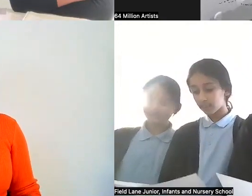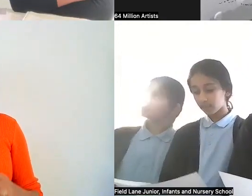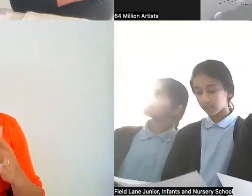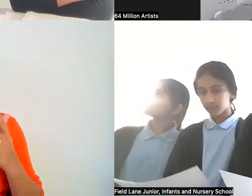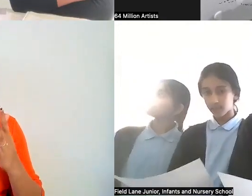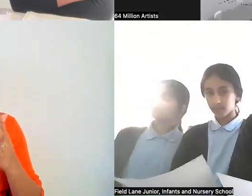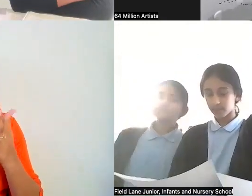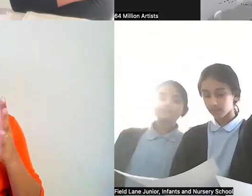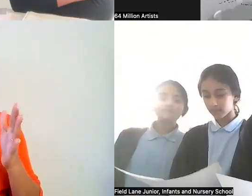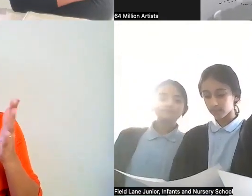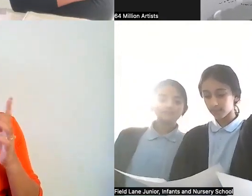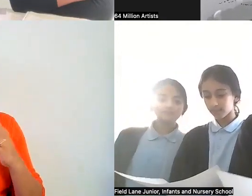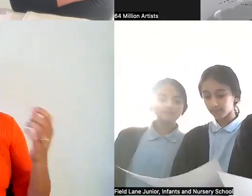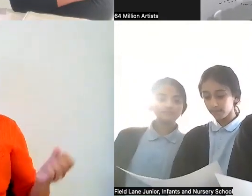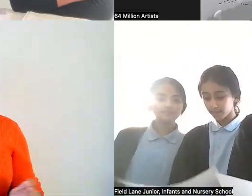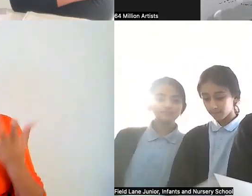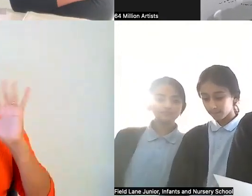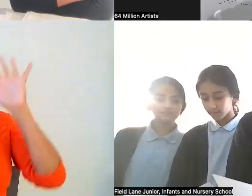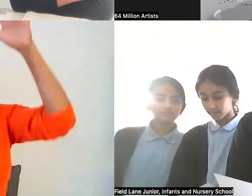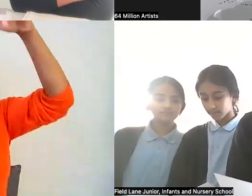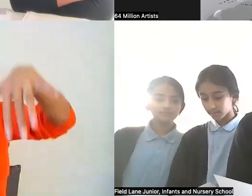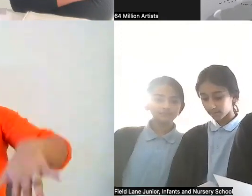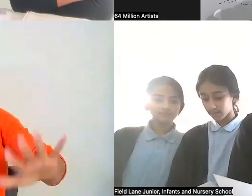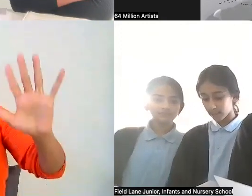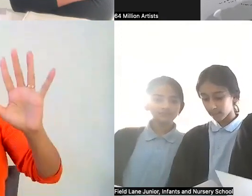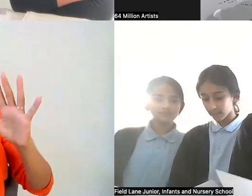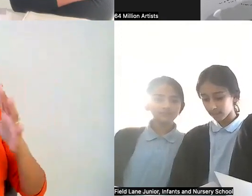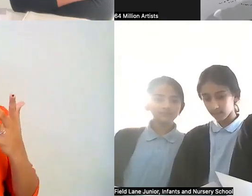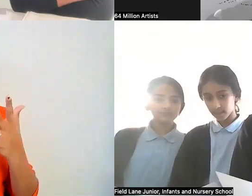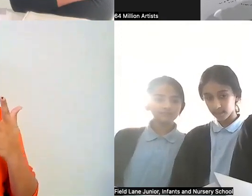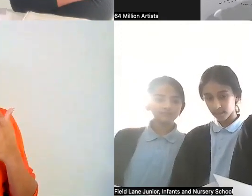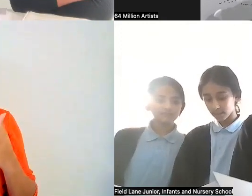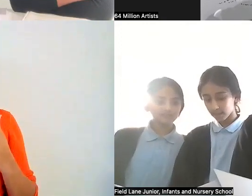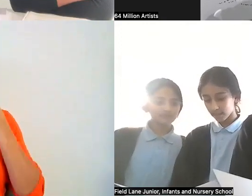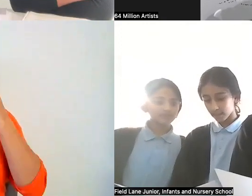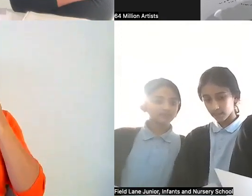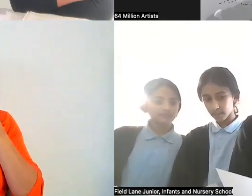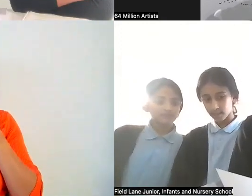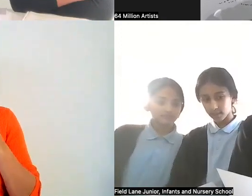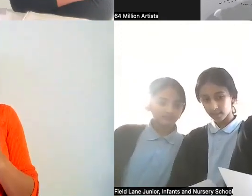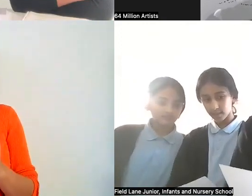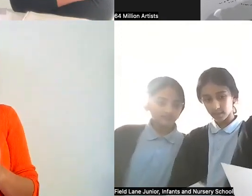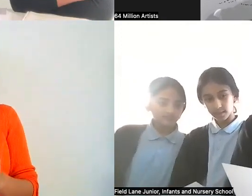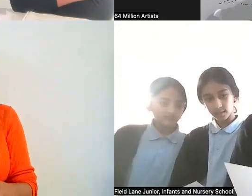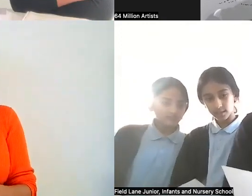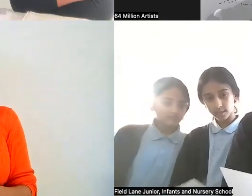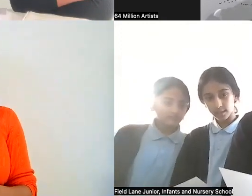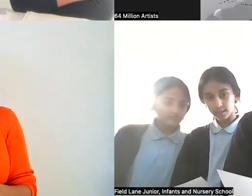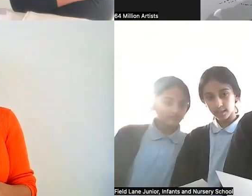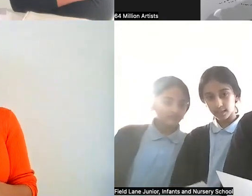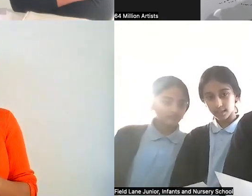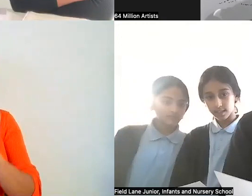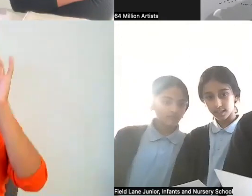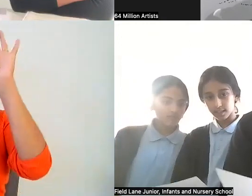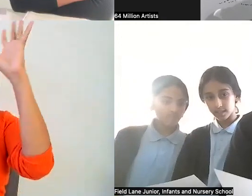Refreshments behind the waterfall. The sour taste of fish in my mouth. Yuck. The northern lights glimmering in